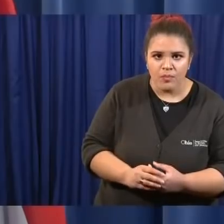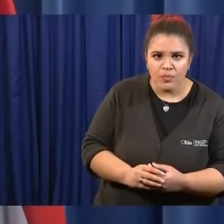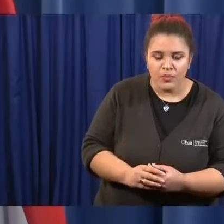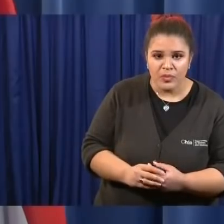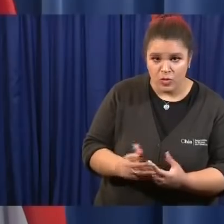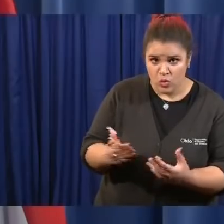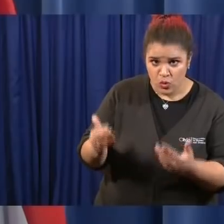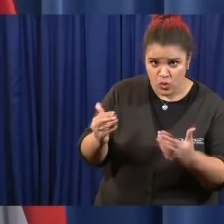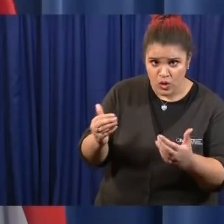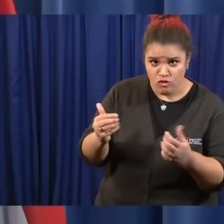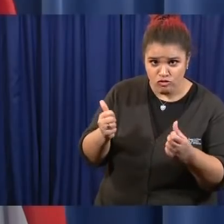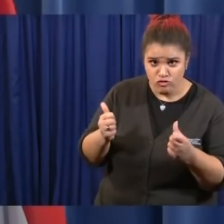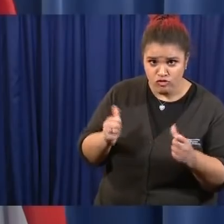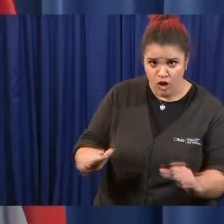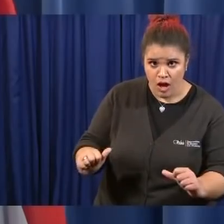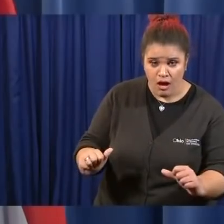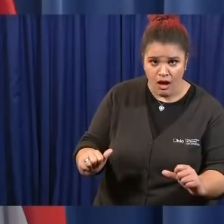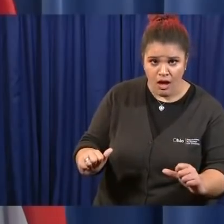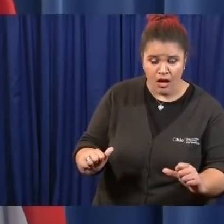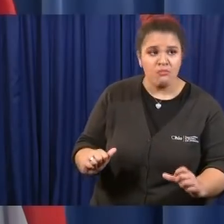And try. Okay.